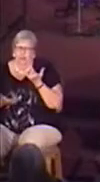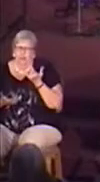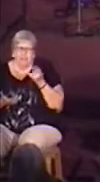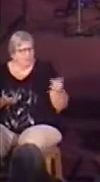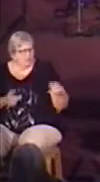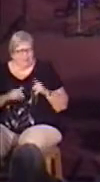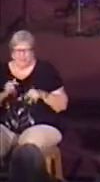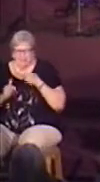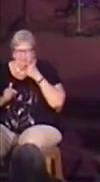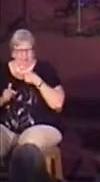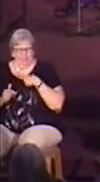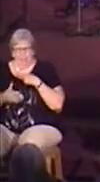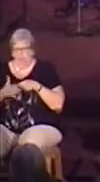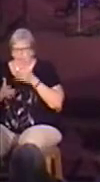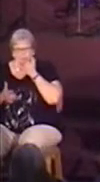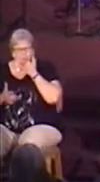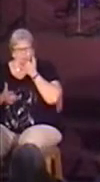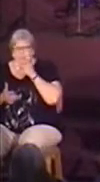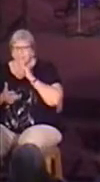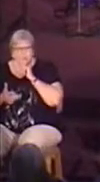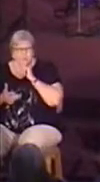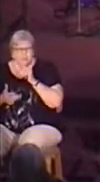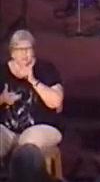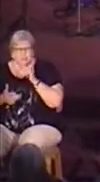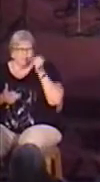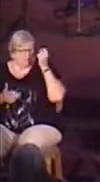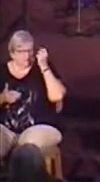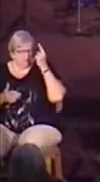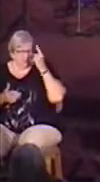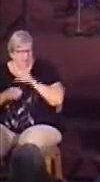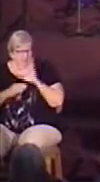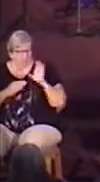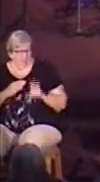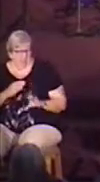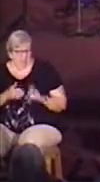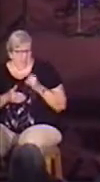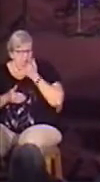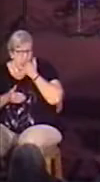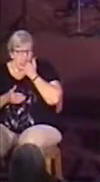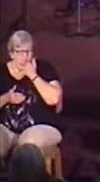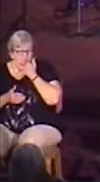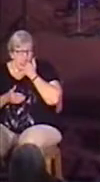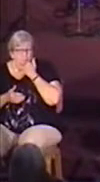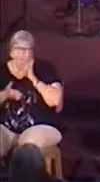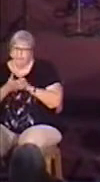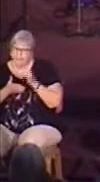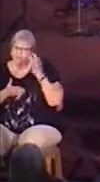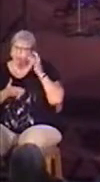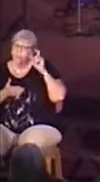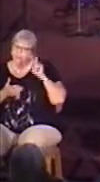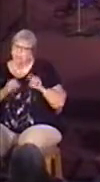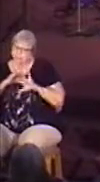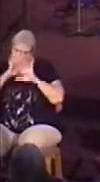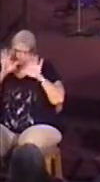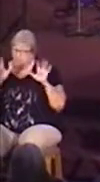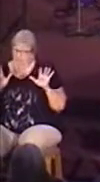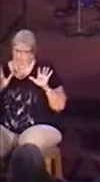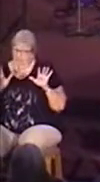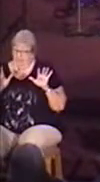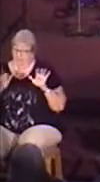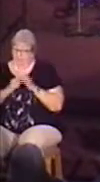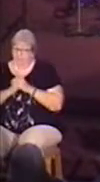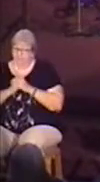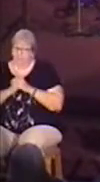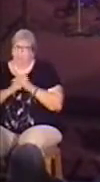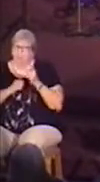tell me what's wrong. She doesn't even yet fully understand what's wrong. And so that's why we need clarity. You